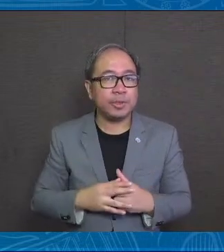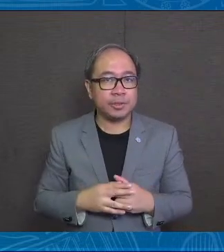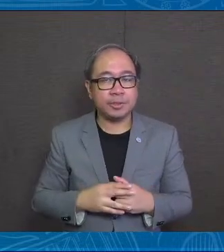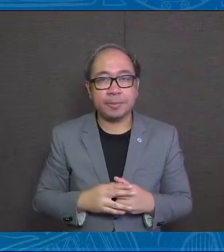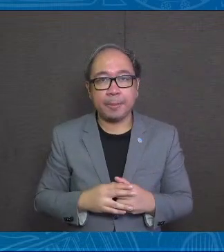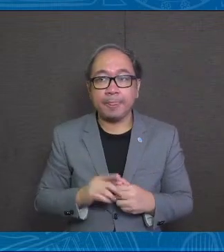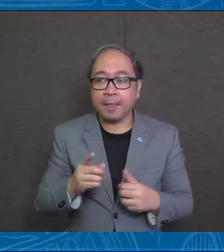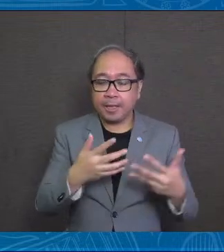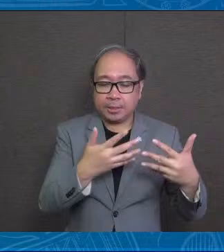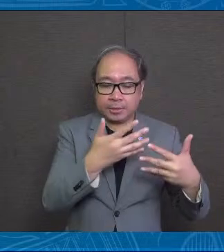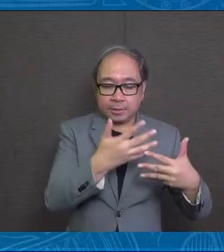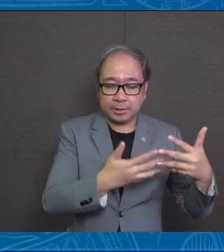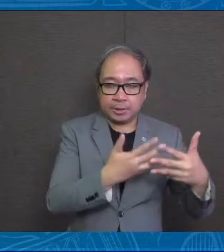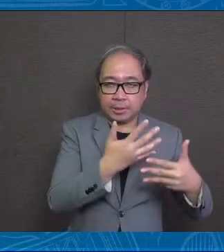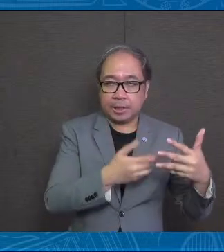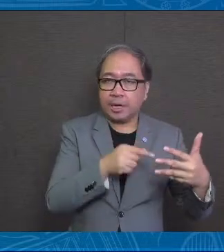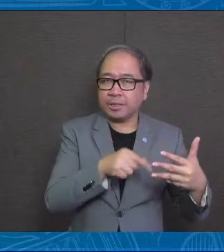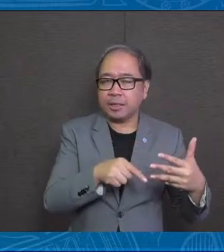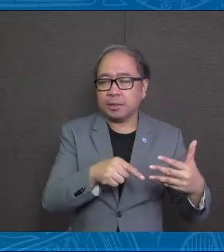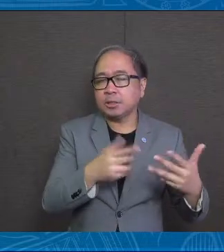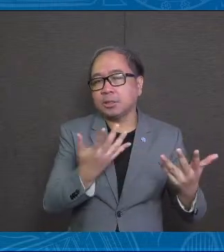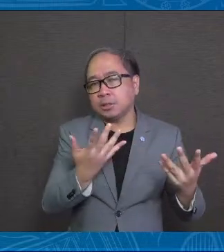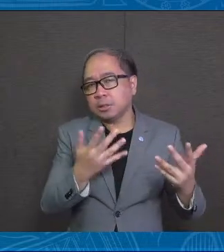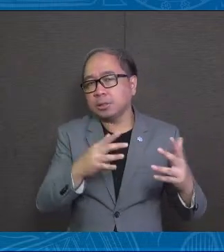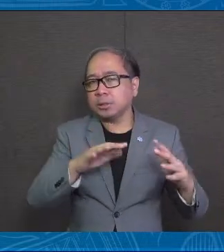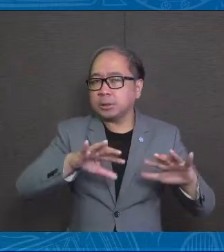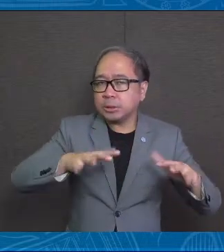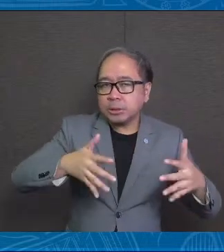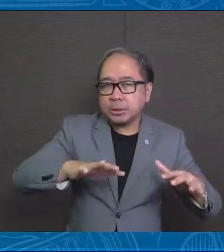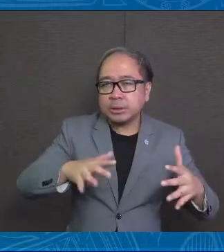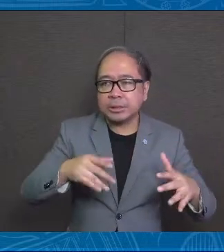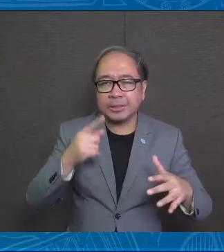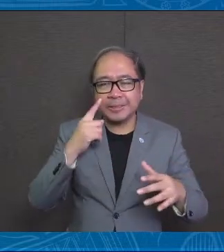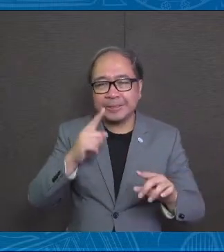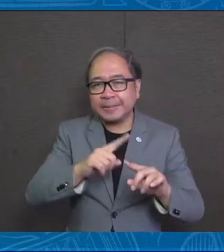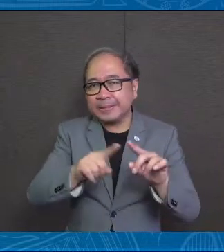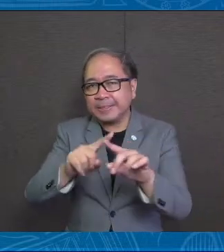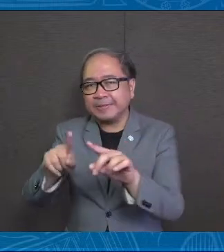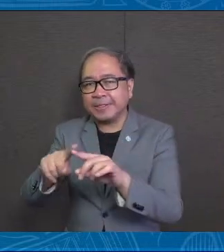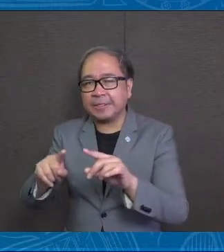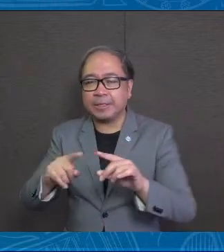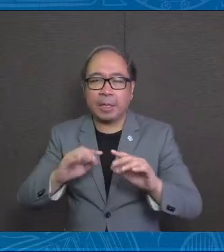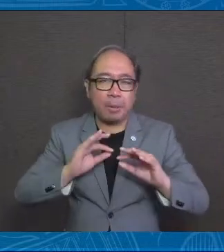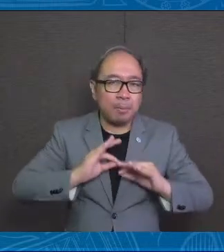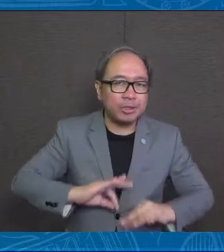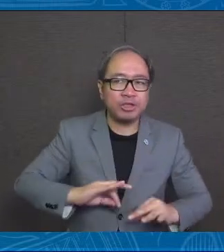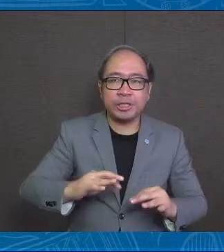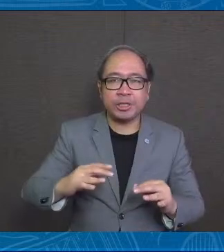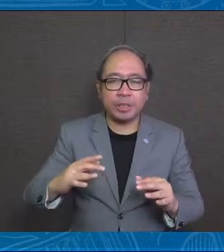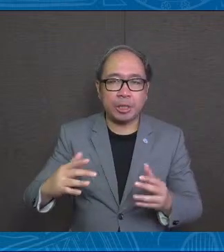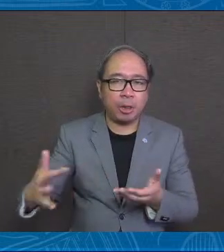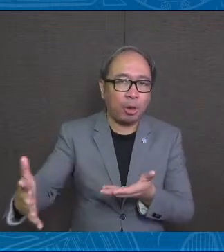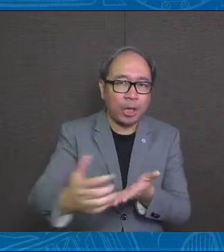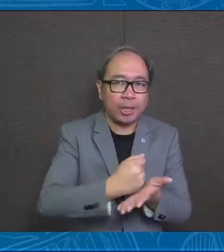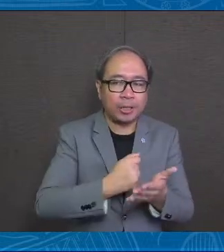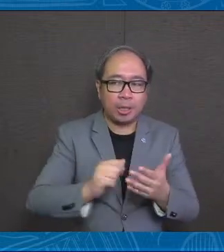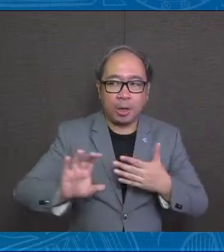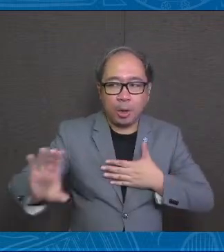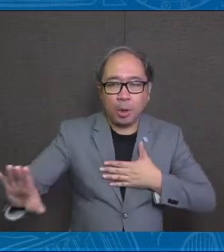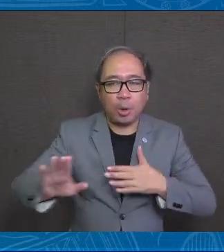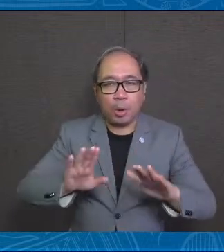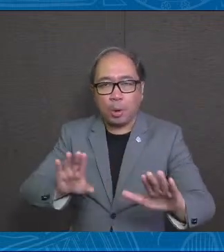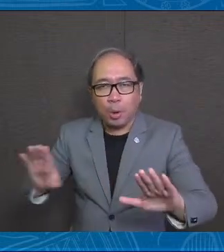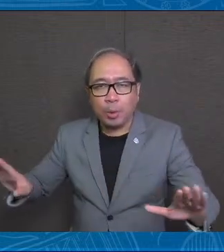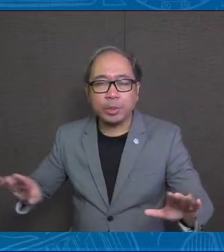The data I mentioned, it's really weak. It's collected by multiple agencies. There needs to be coordination on data, and